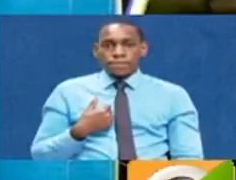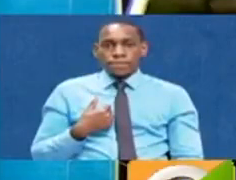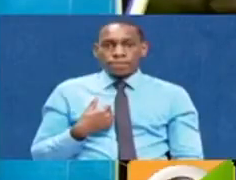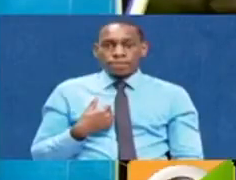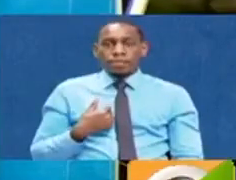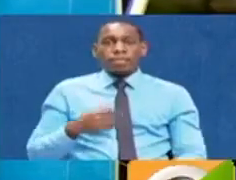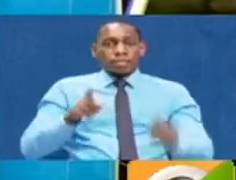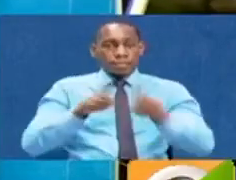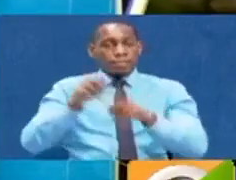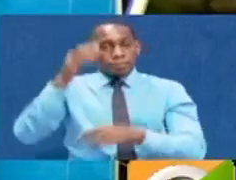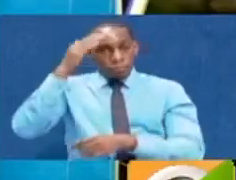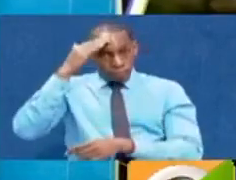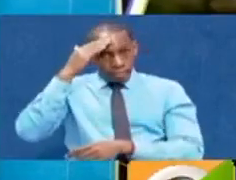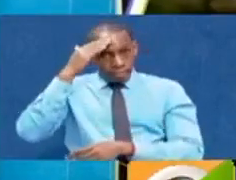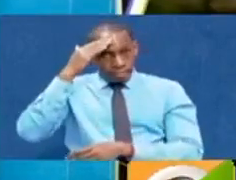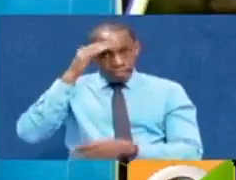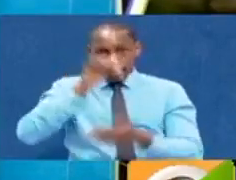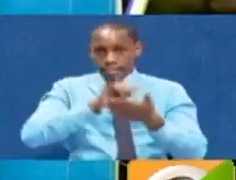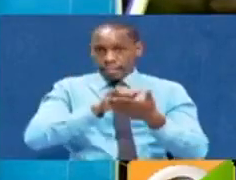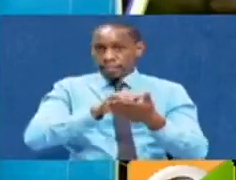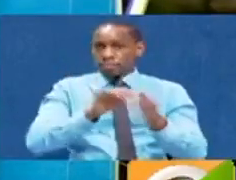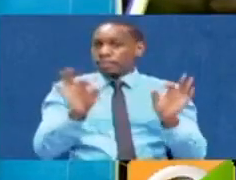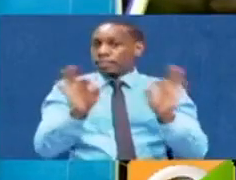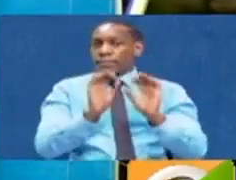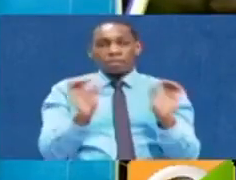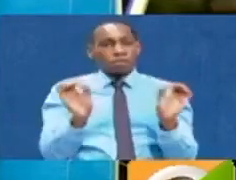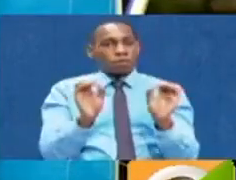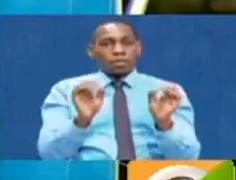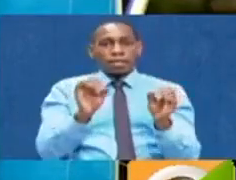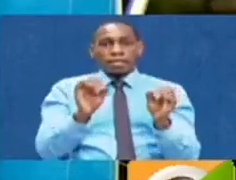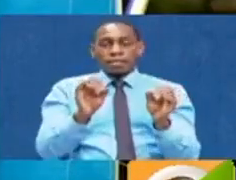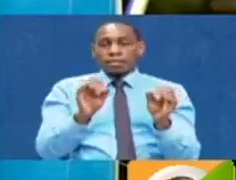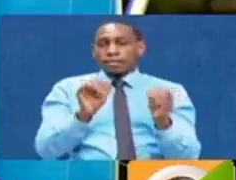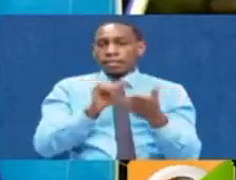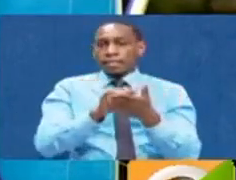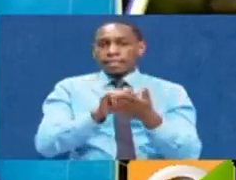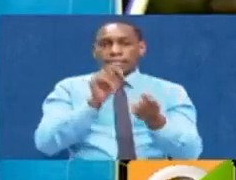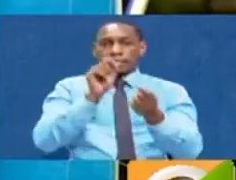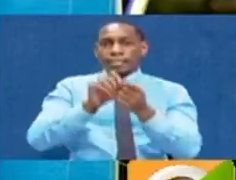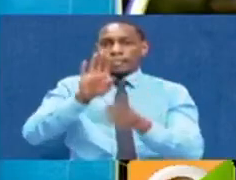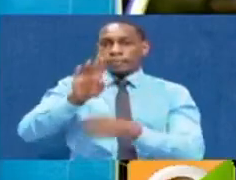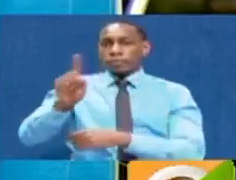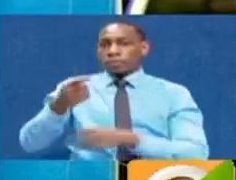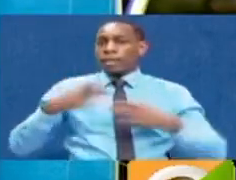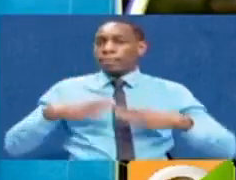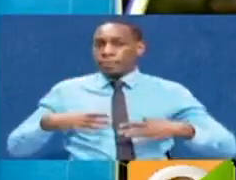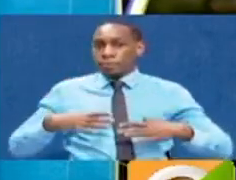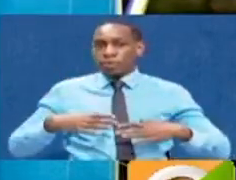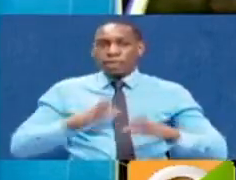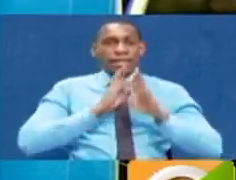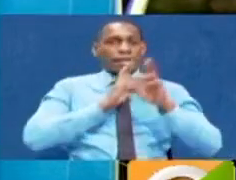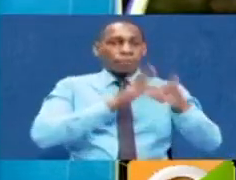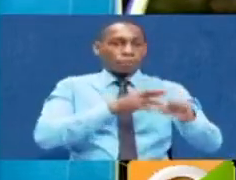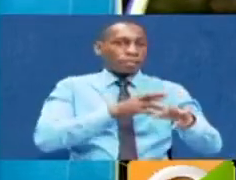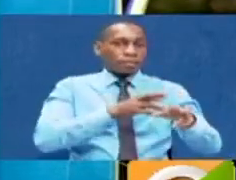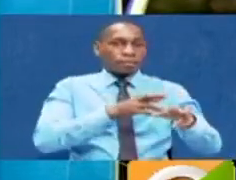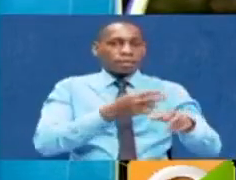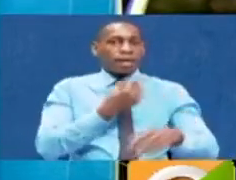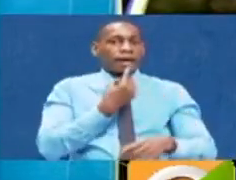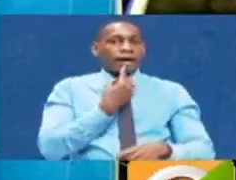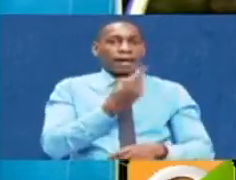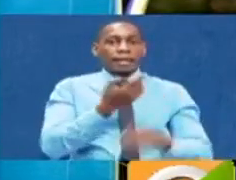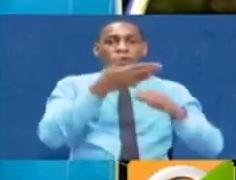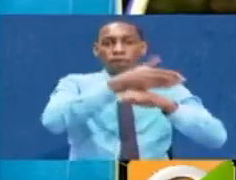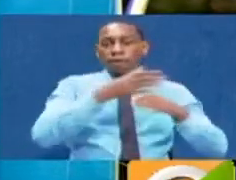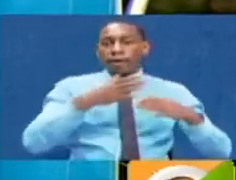With that in mind, it would not be a surprise, for example, if we test 4,000 people to report 100